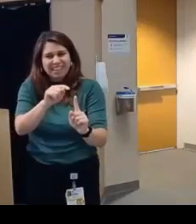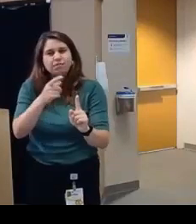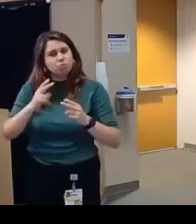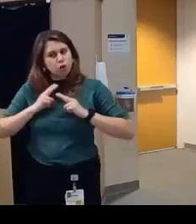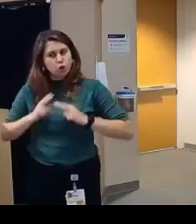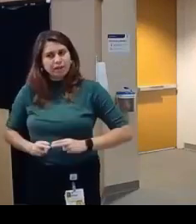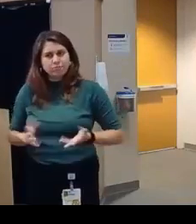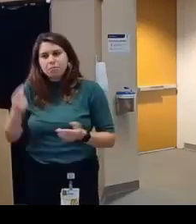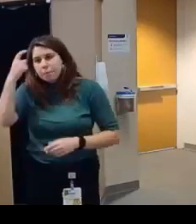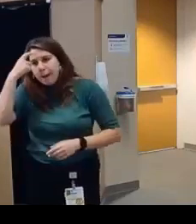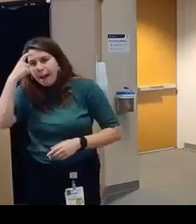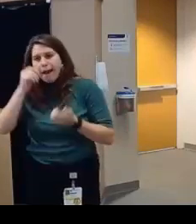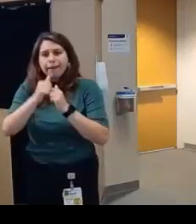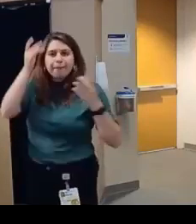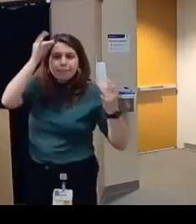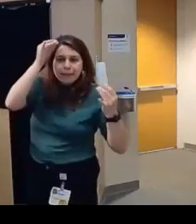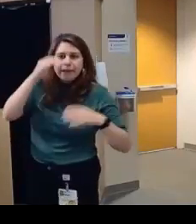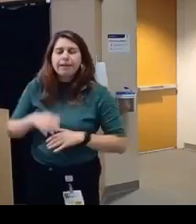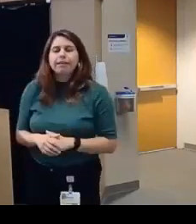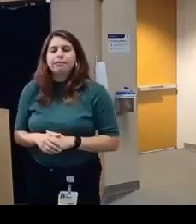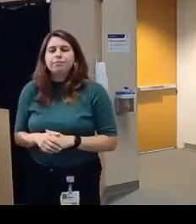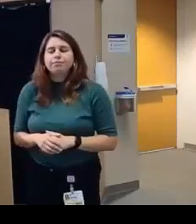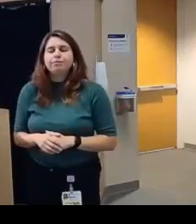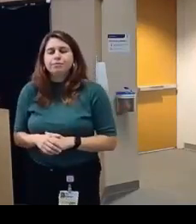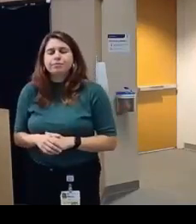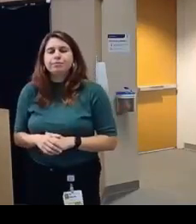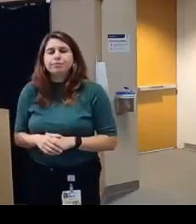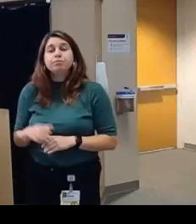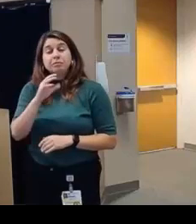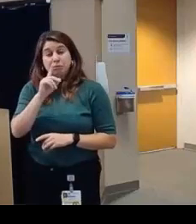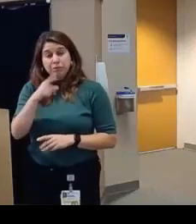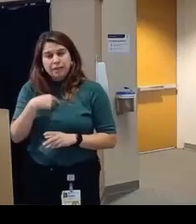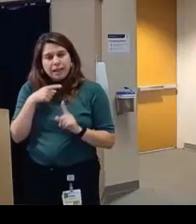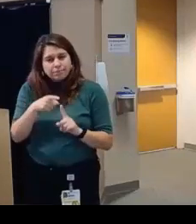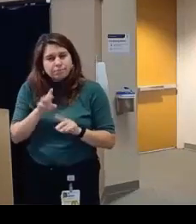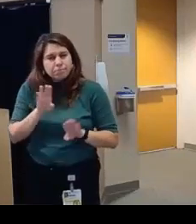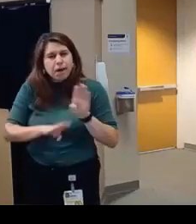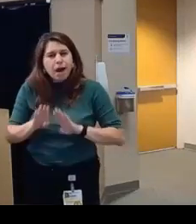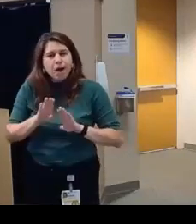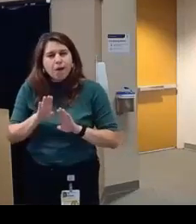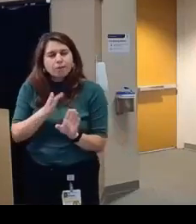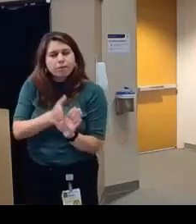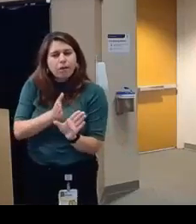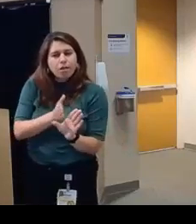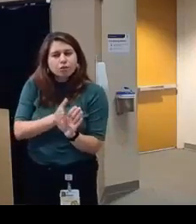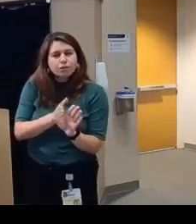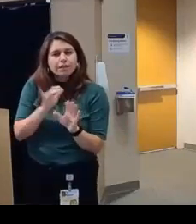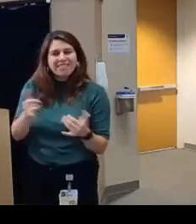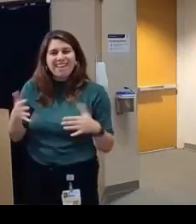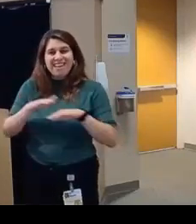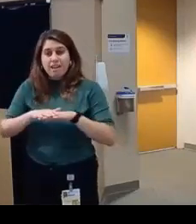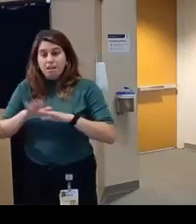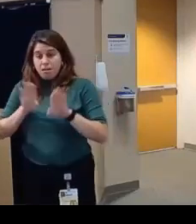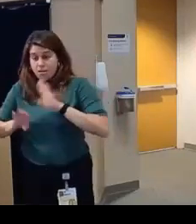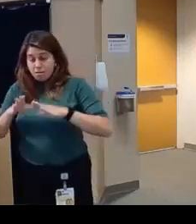the human, the mind, and how we think, and increasingly in biopsychology and sort of the overlap between sort of the